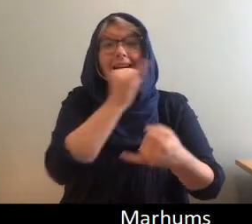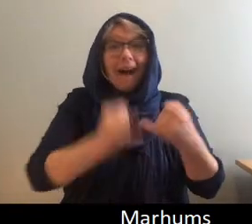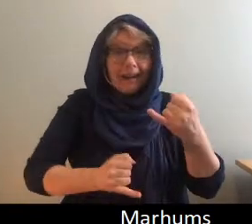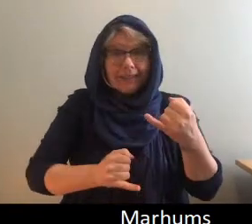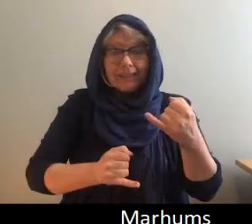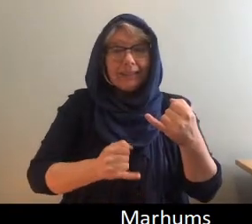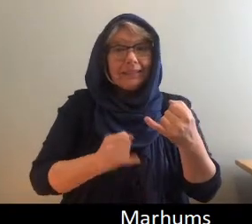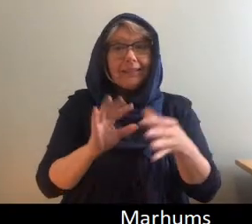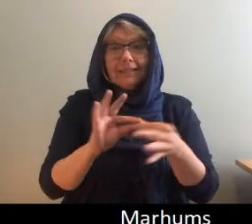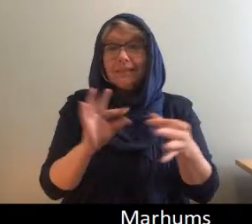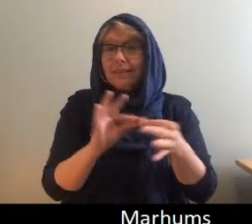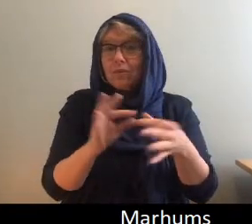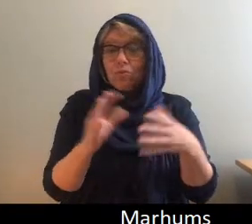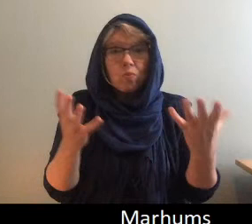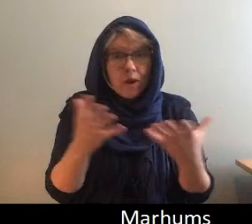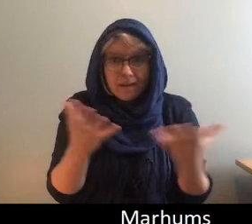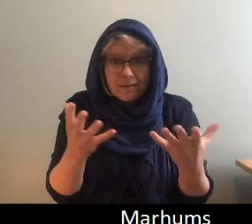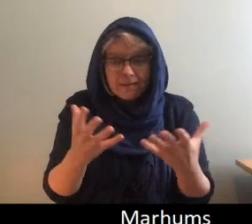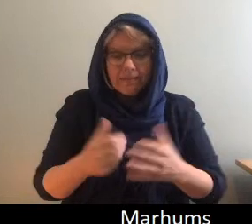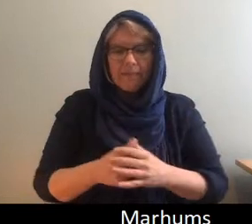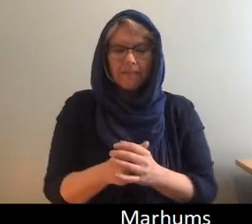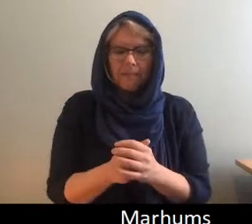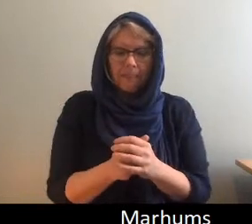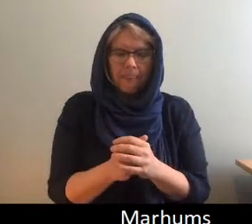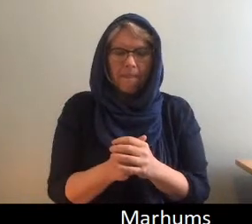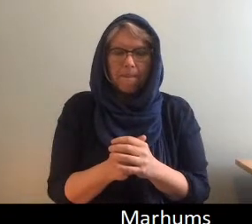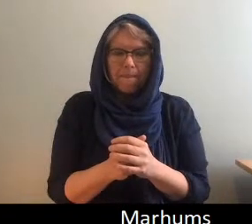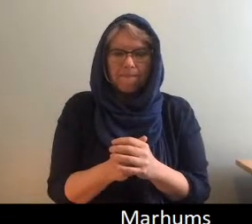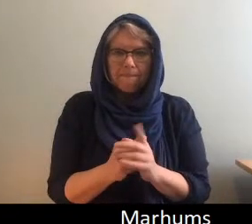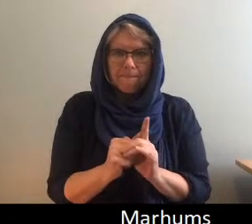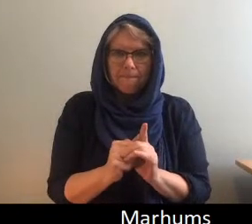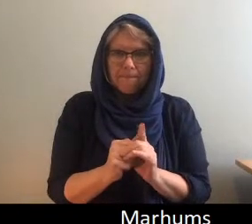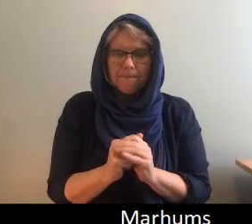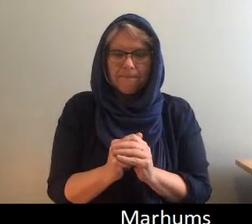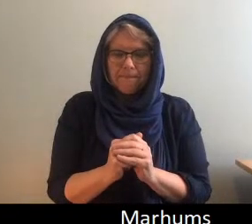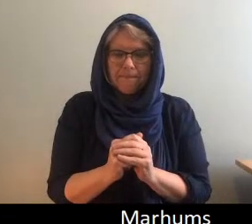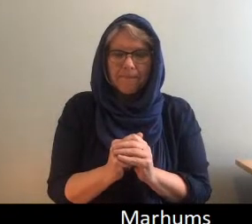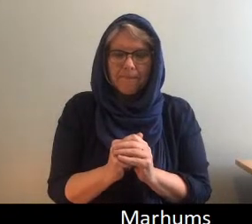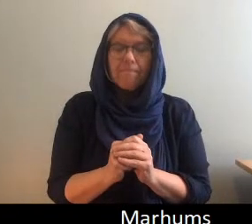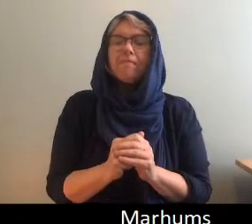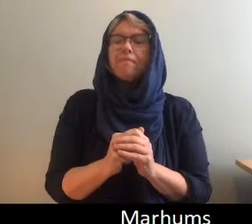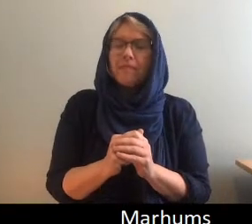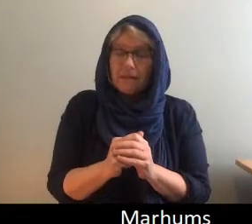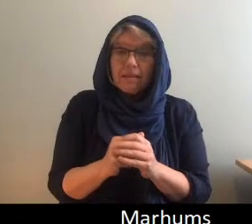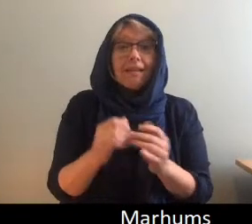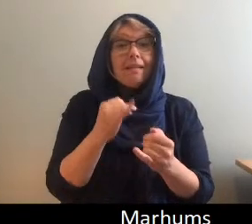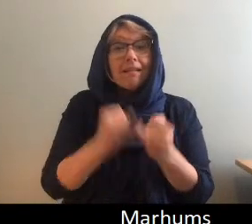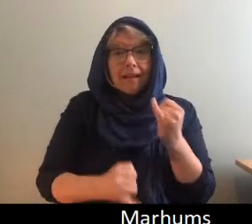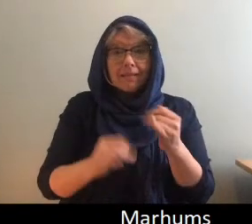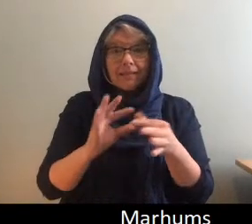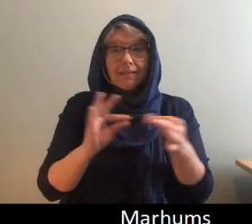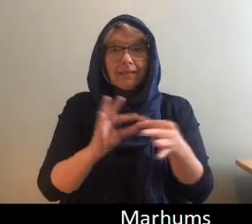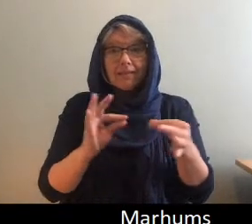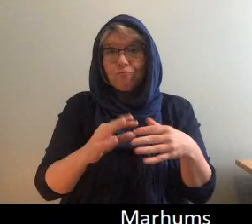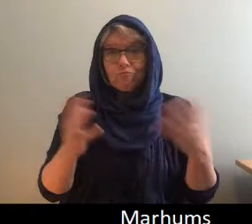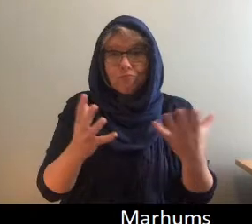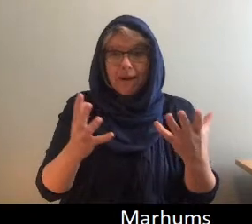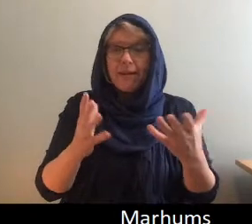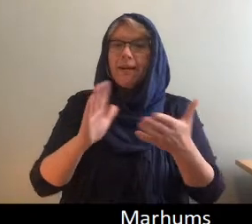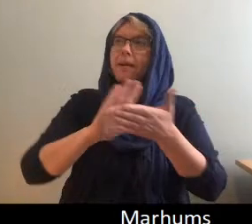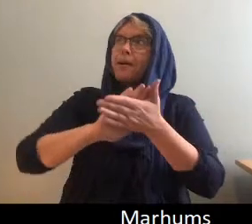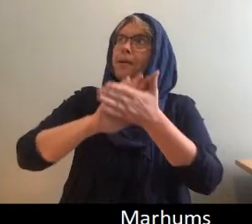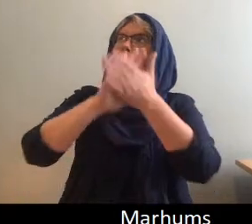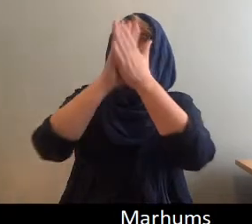Fajr, the morning prayers, that means that the file is now complete. The file is now closed, there is